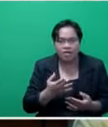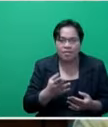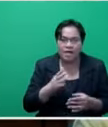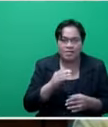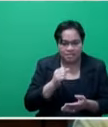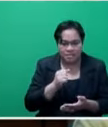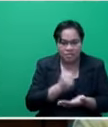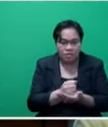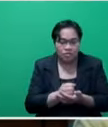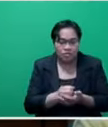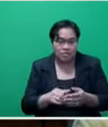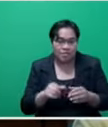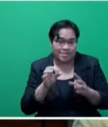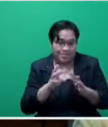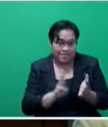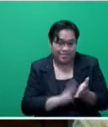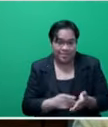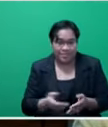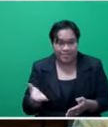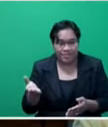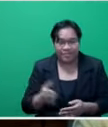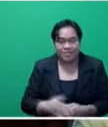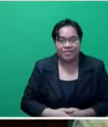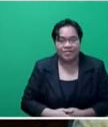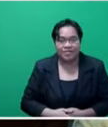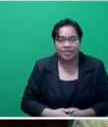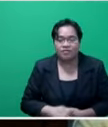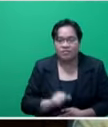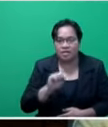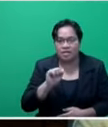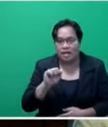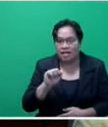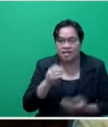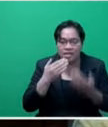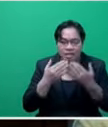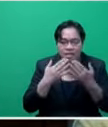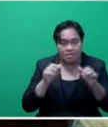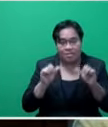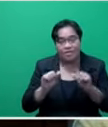Minister to thank His Excellency the President for his most gracious speech.